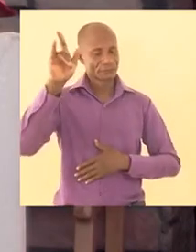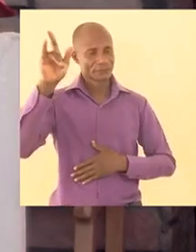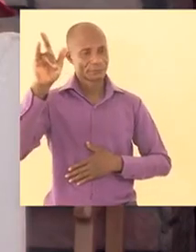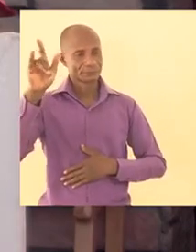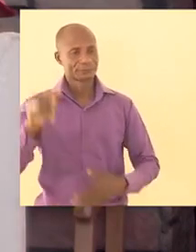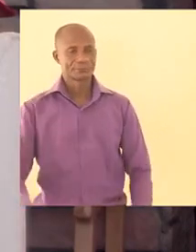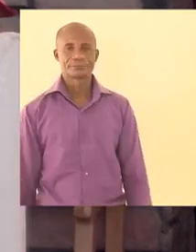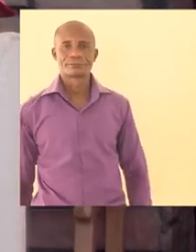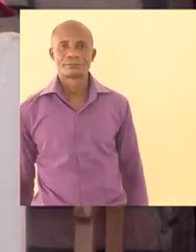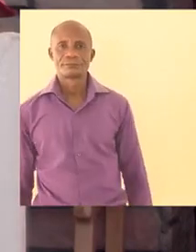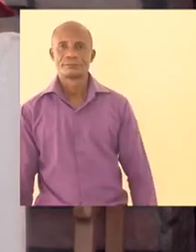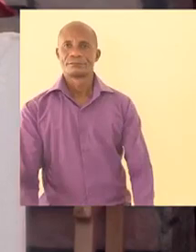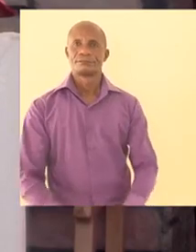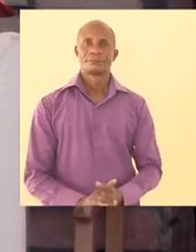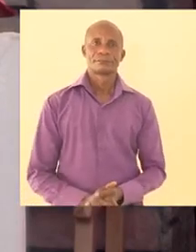wasteful, reckless life.